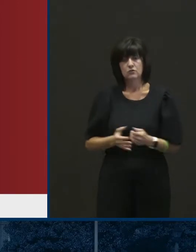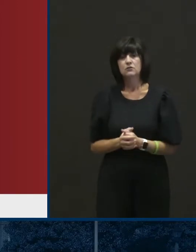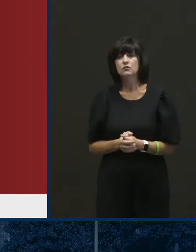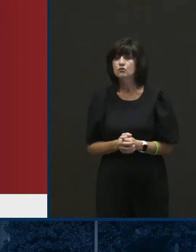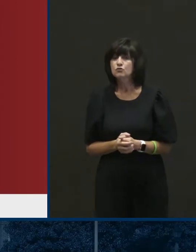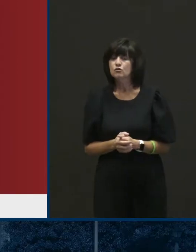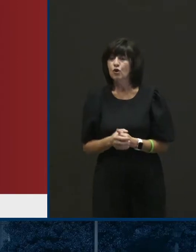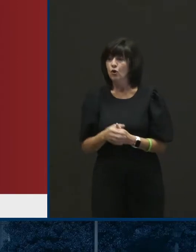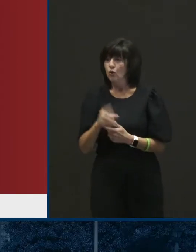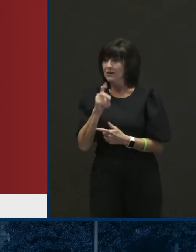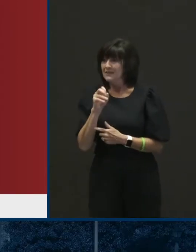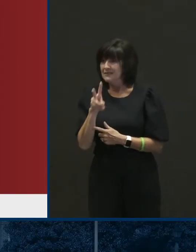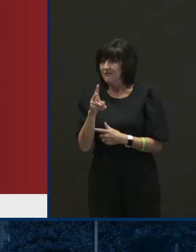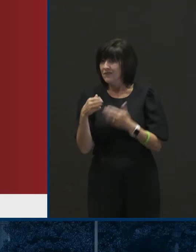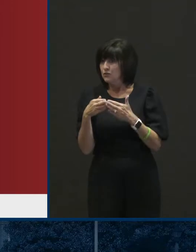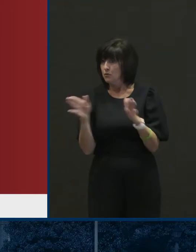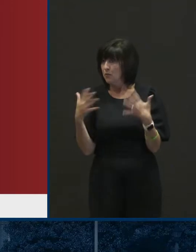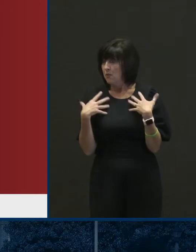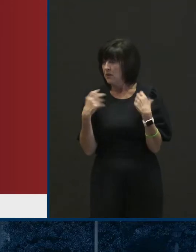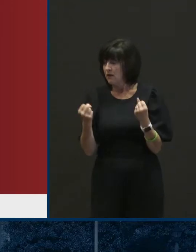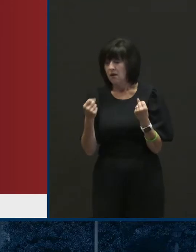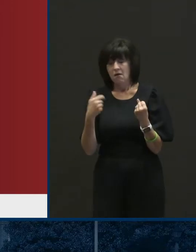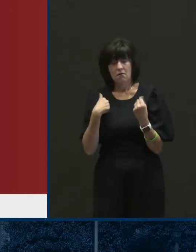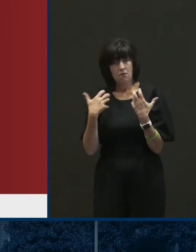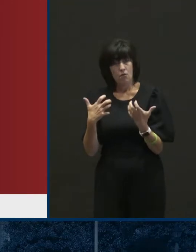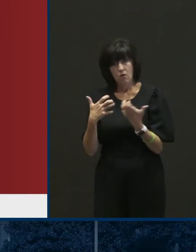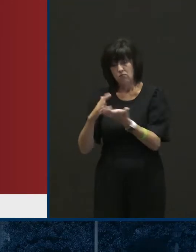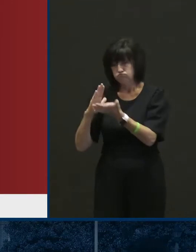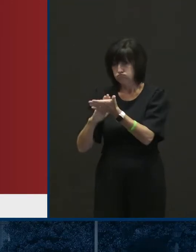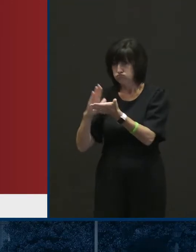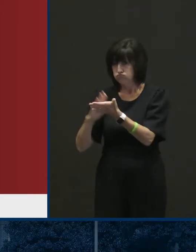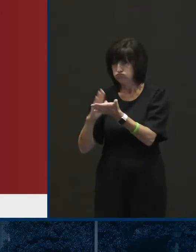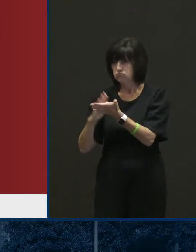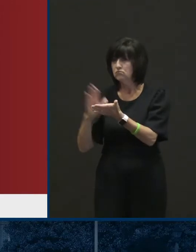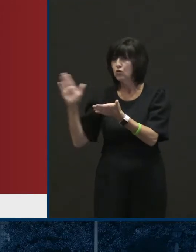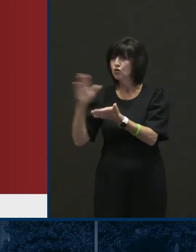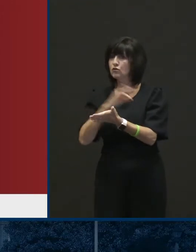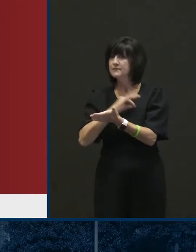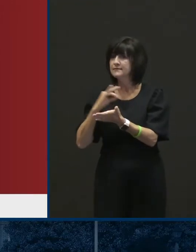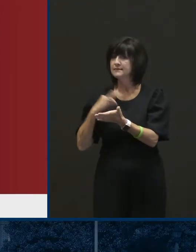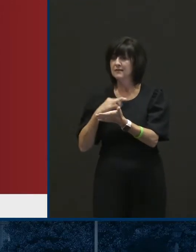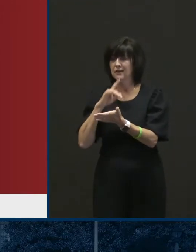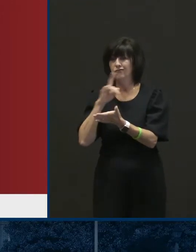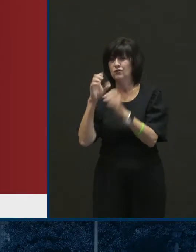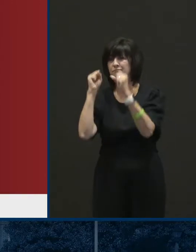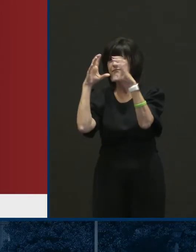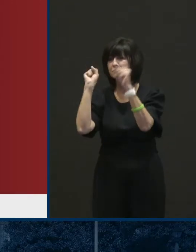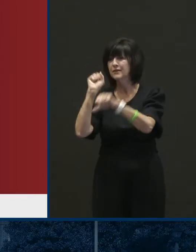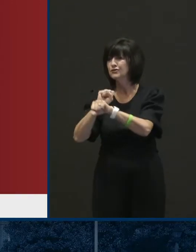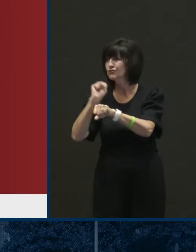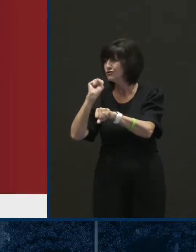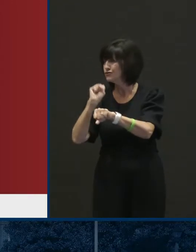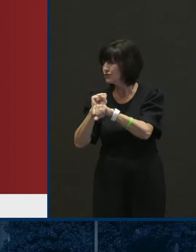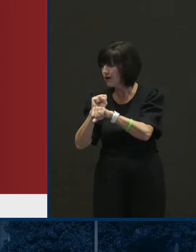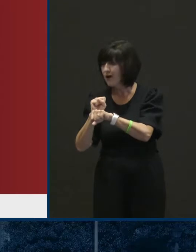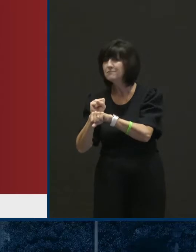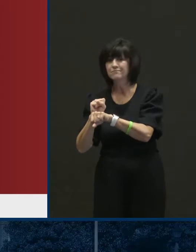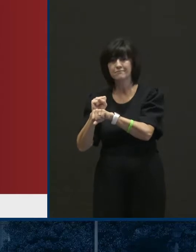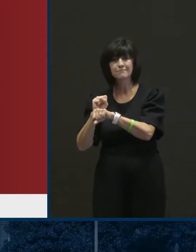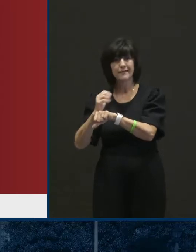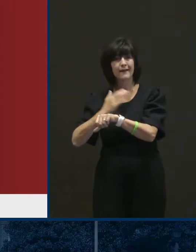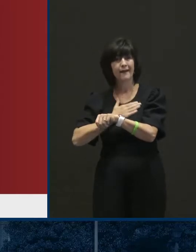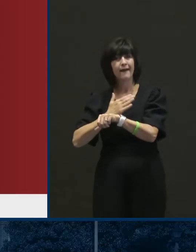Health. Dr. Rattay, your staff has been doing a really amazing job, and we appreciate their efforts. And of course, our first responders,